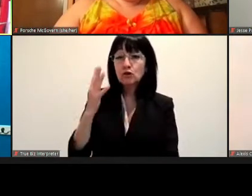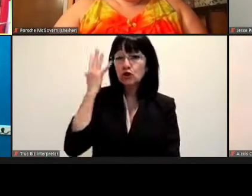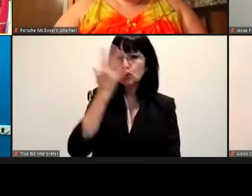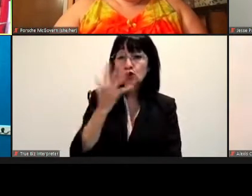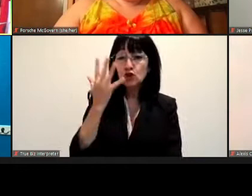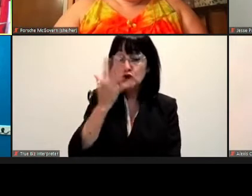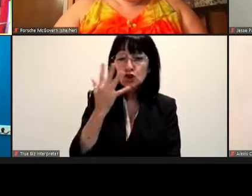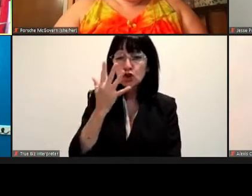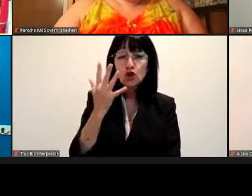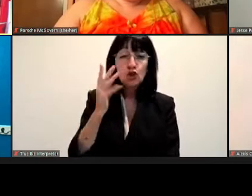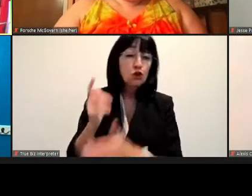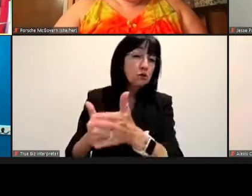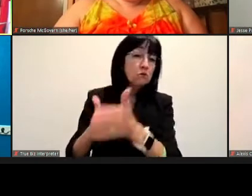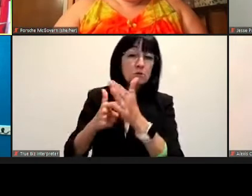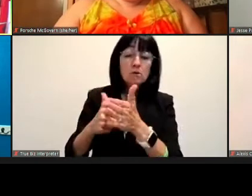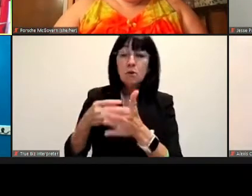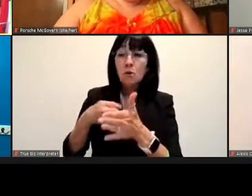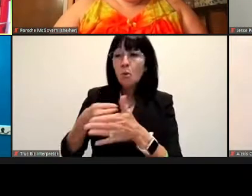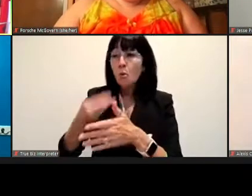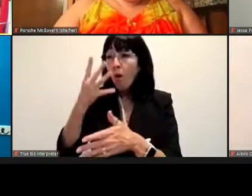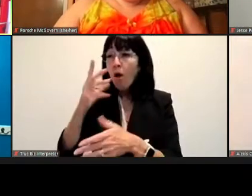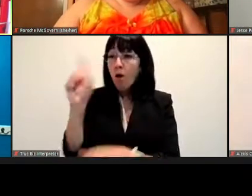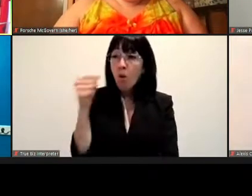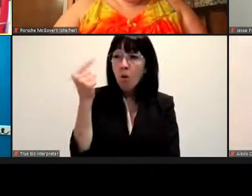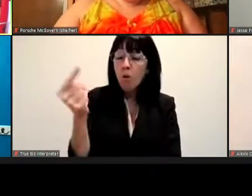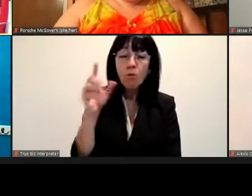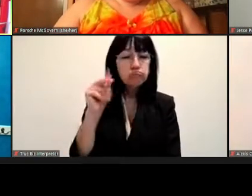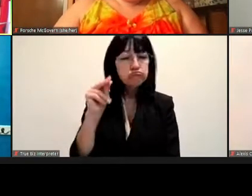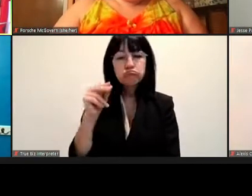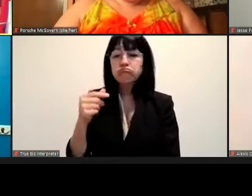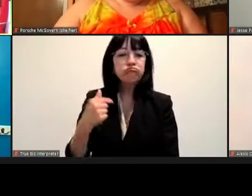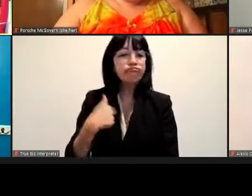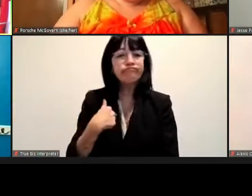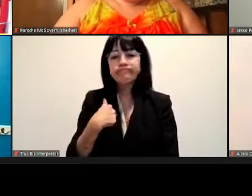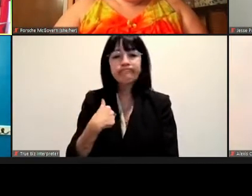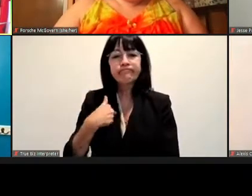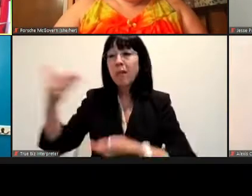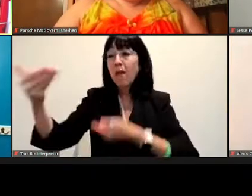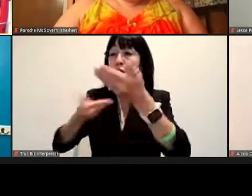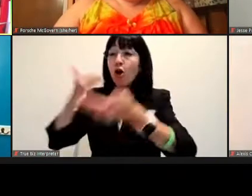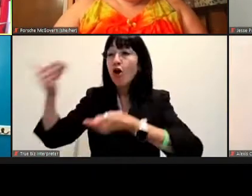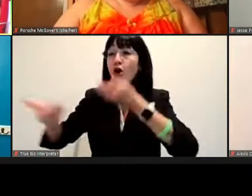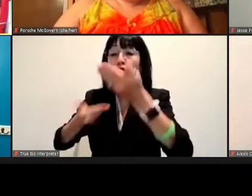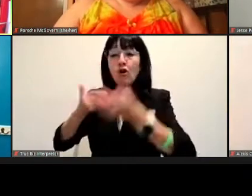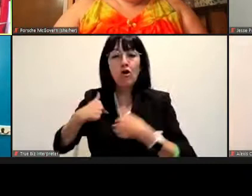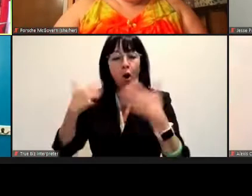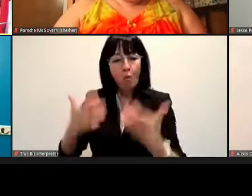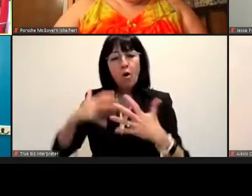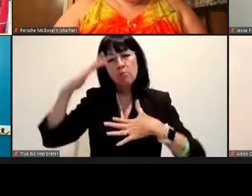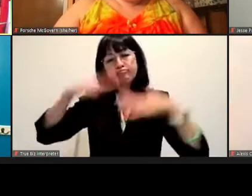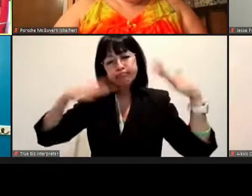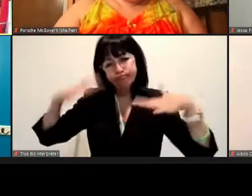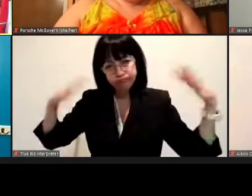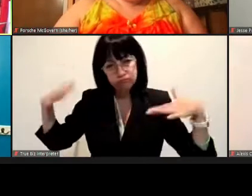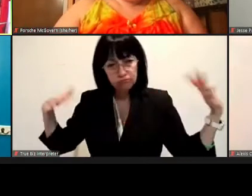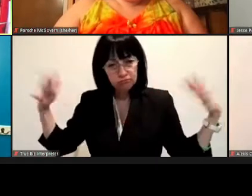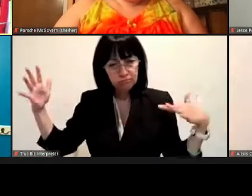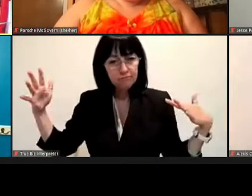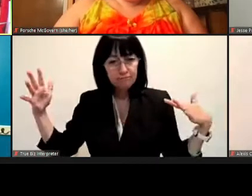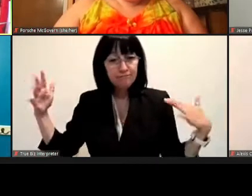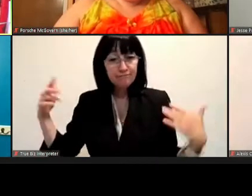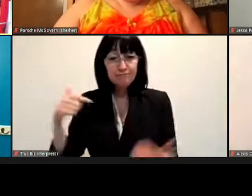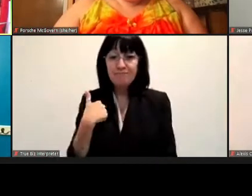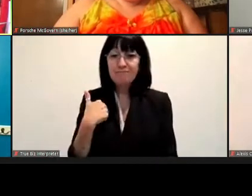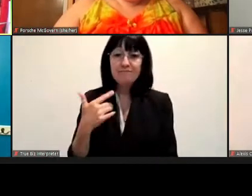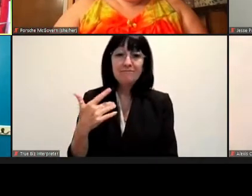is just a policy that I've had for a very long time. And mostly it's just because I don't believe that cis